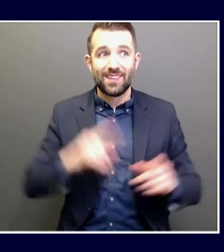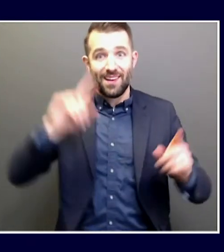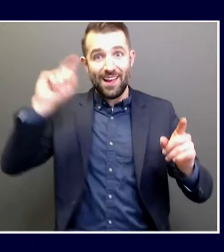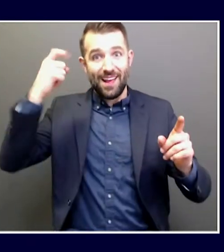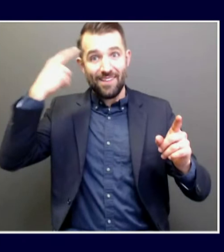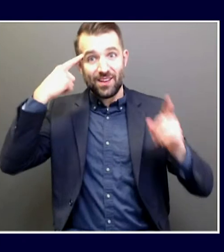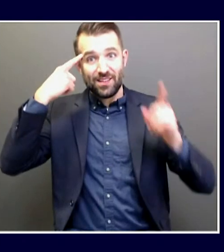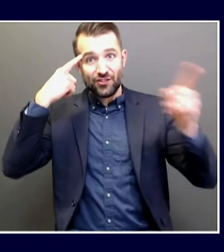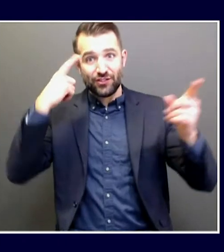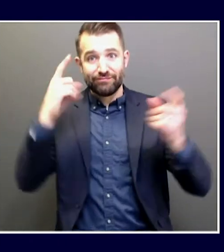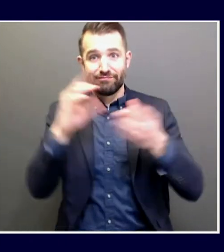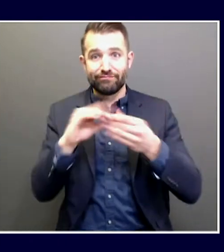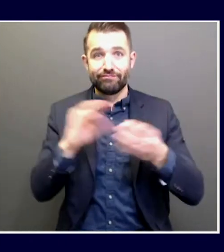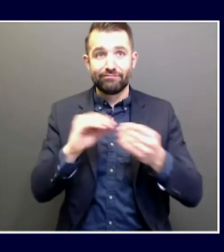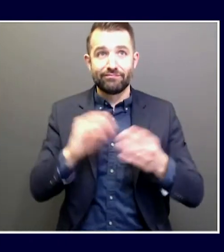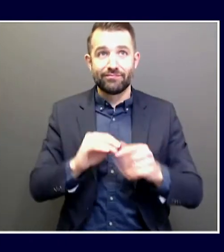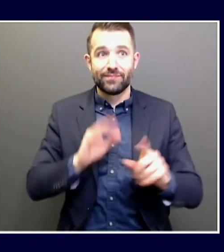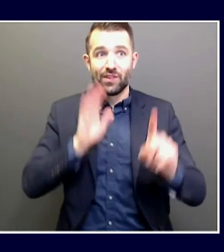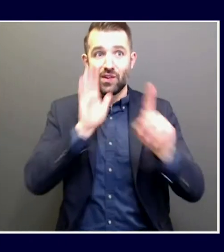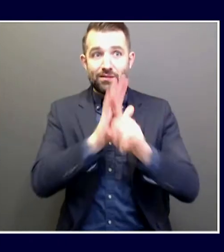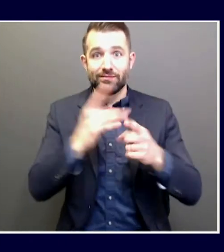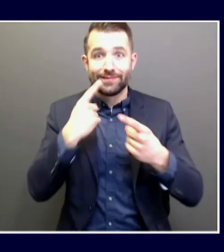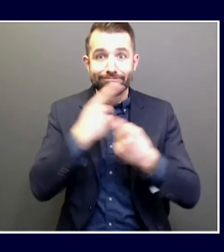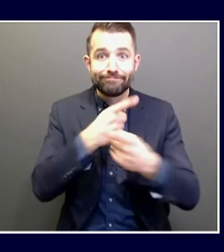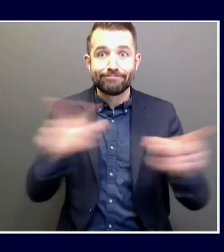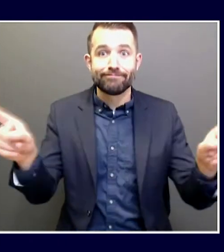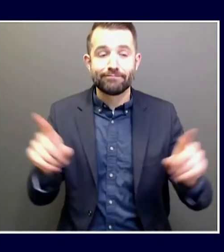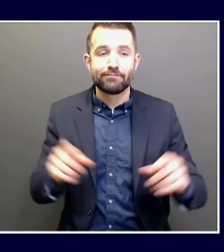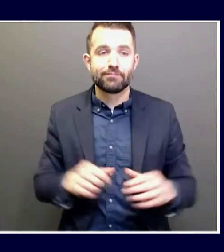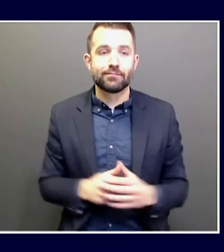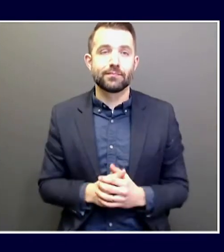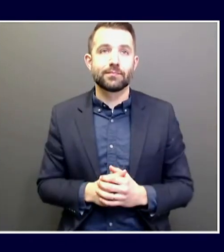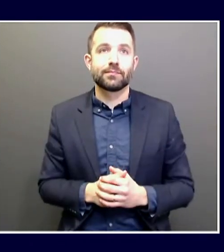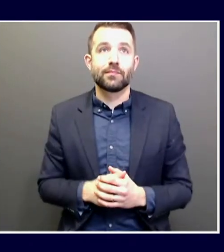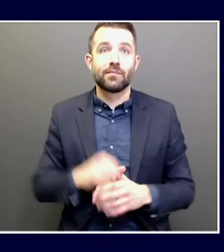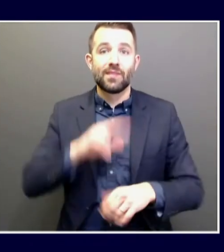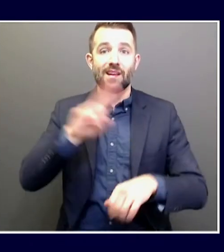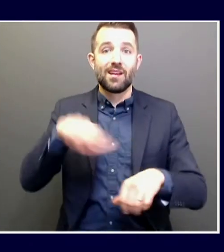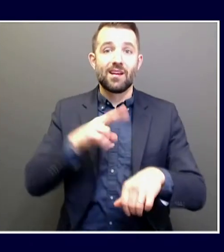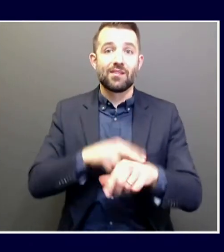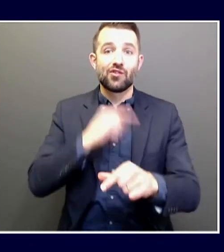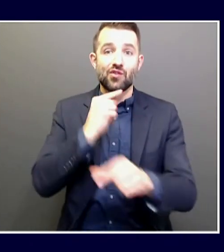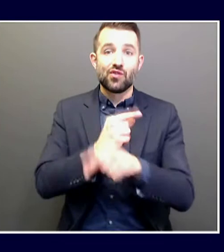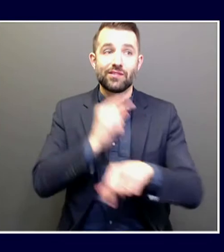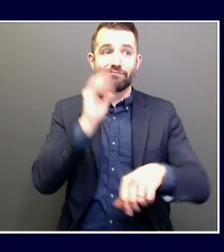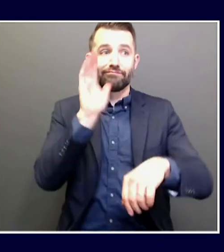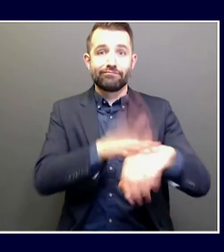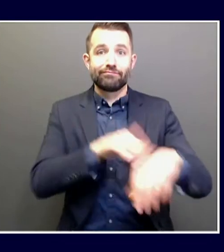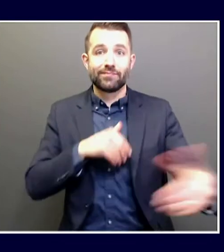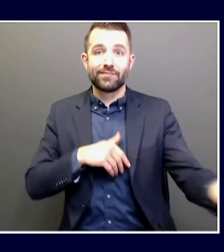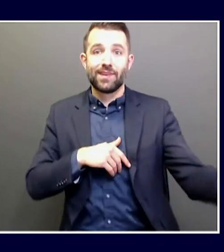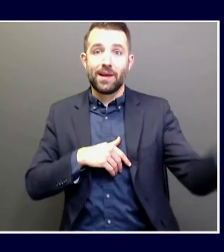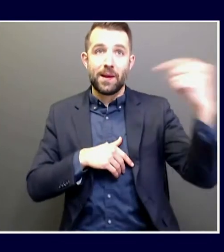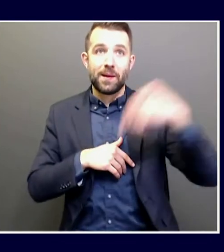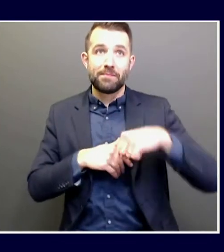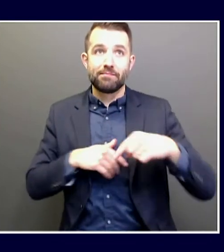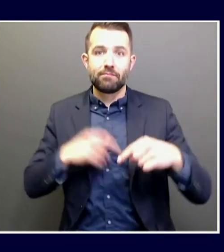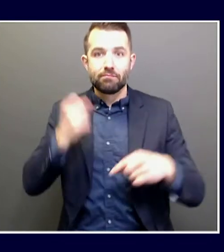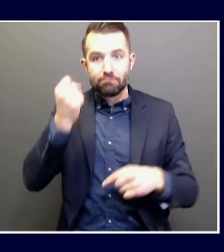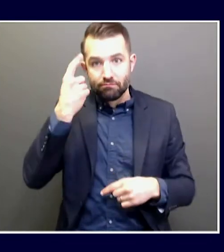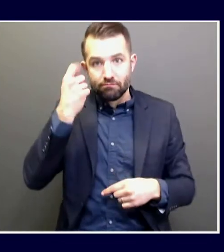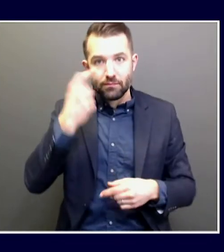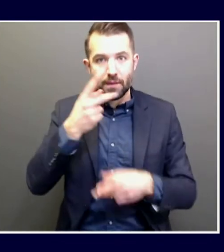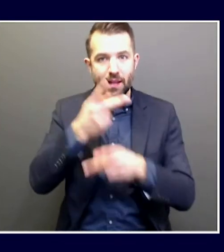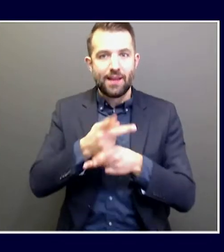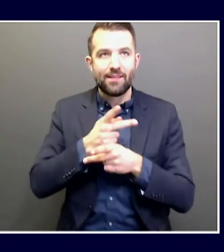when she called up the National Guard, she does that with great caution. It is a last resort, not a